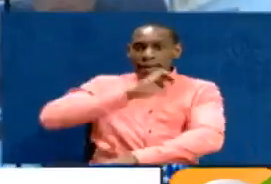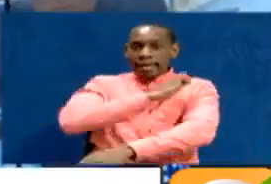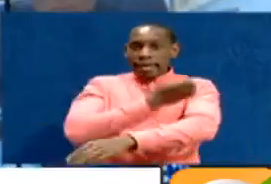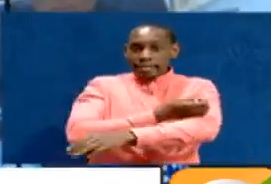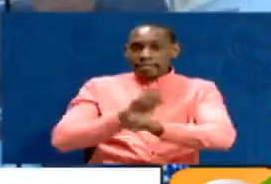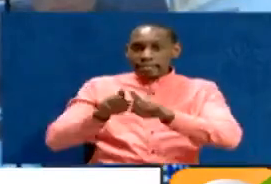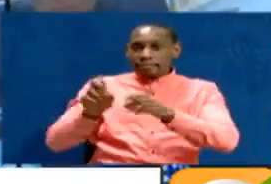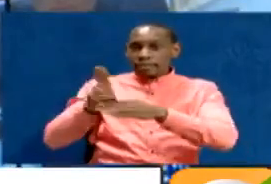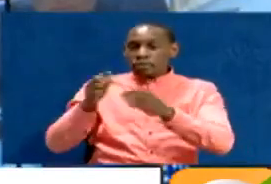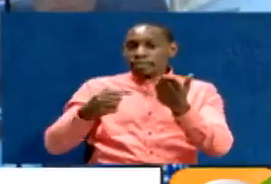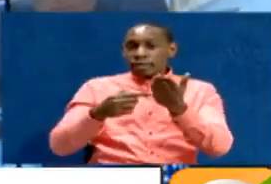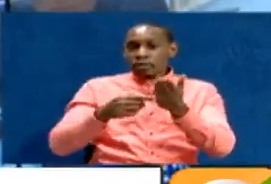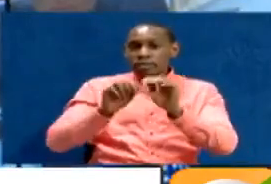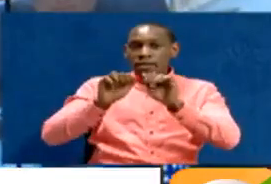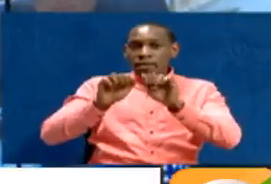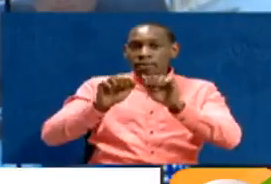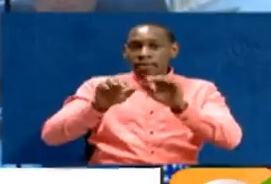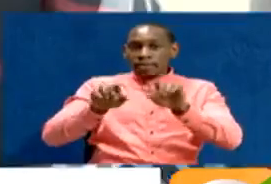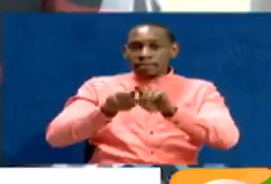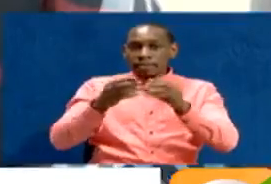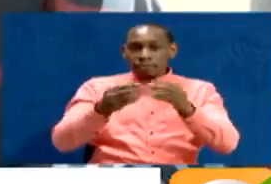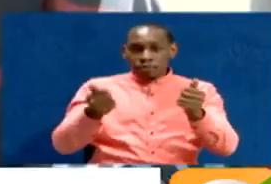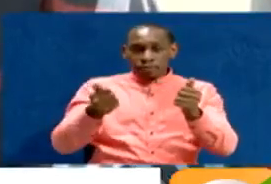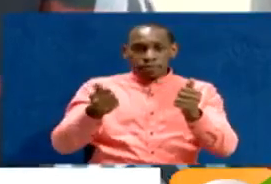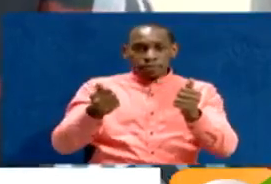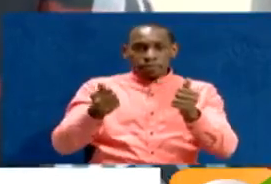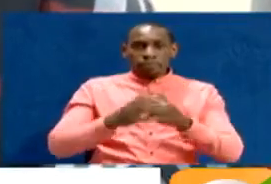energy and use of technology to adapt and mitigate.